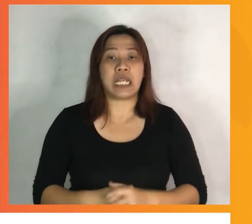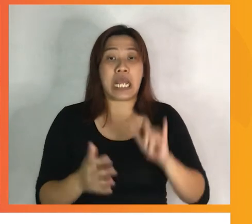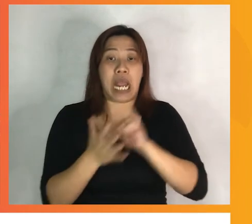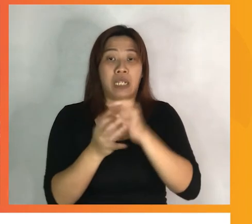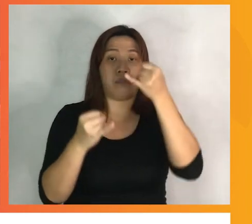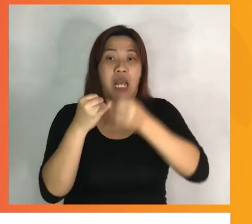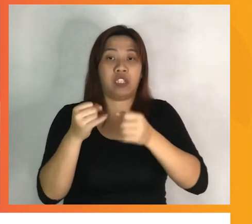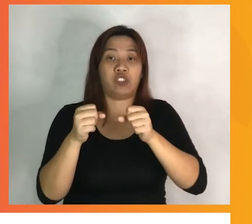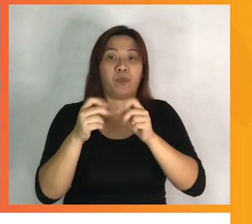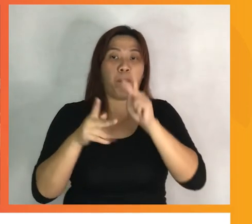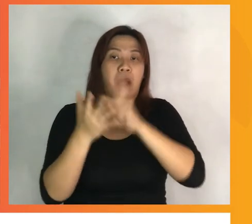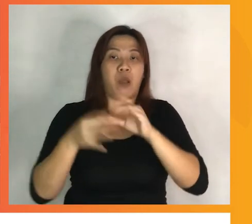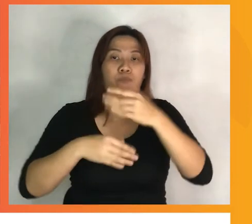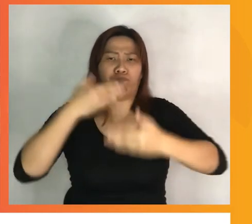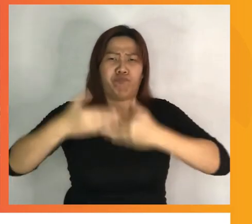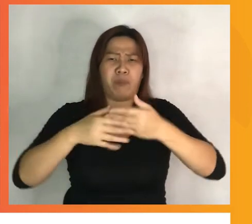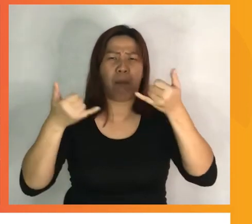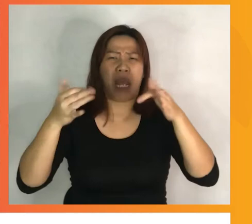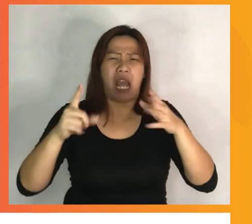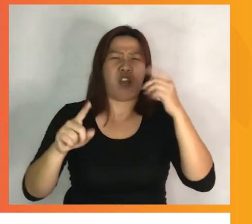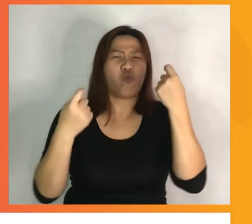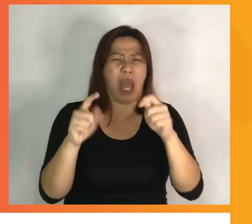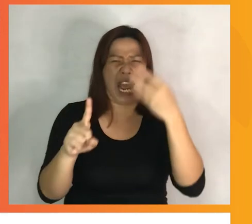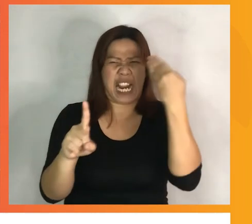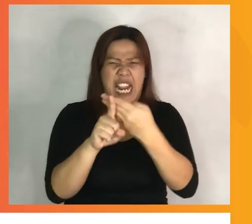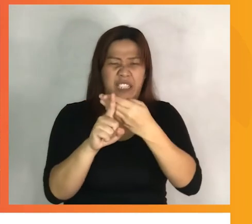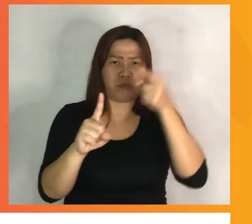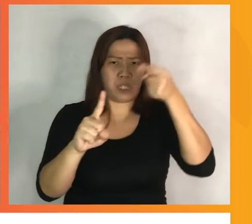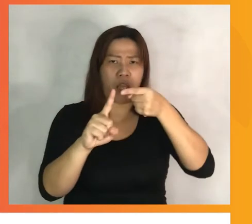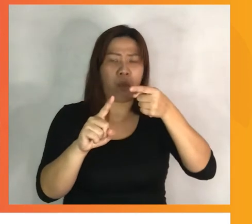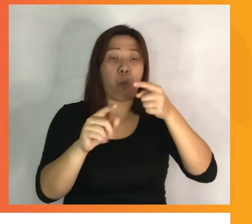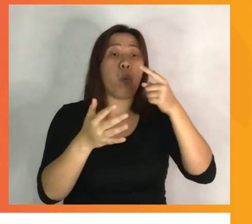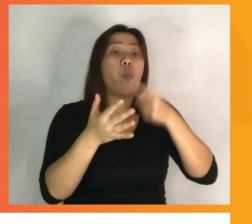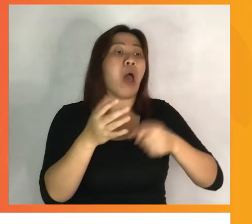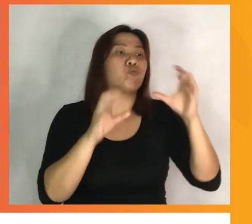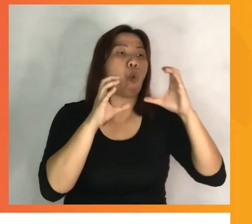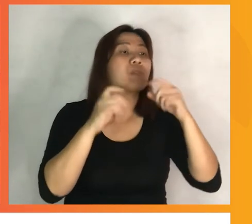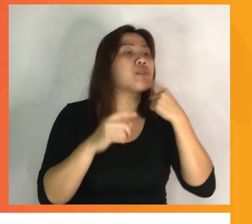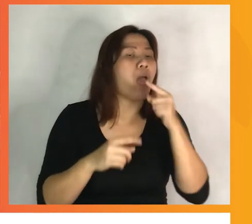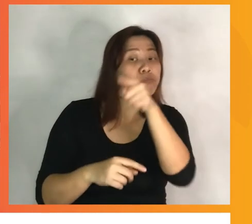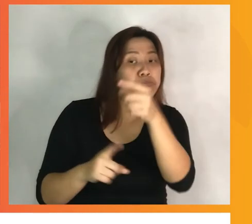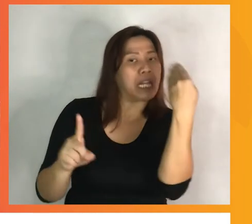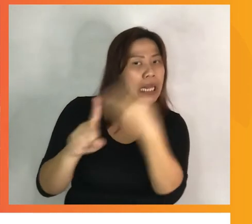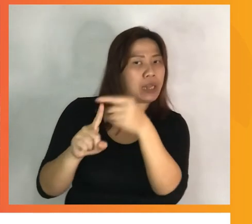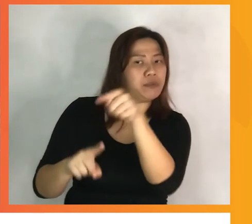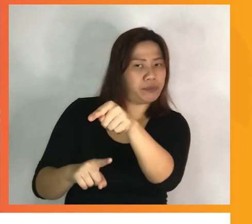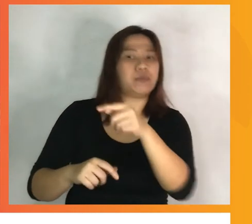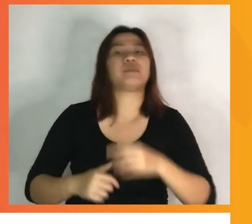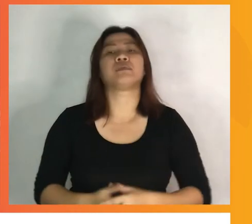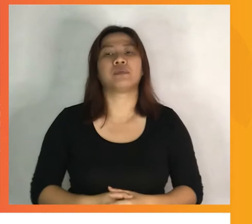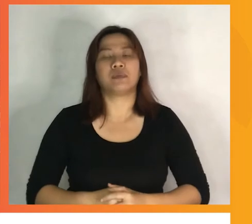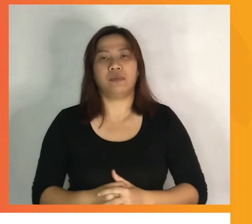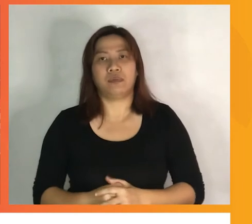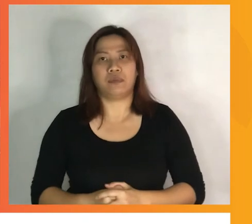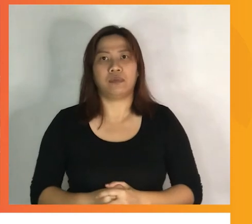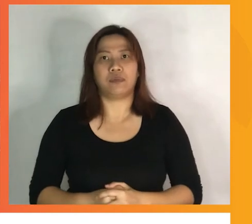In this final part of the progression, the player tries to hit the target as indicated by the coach.